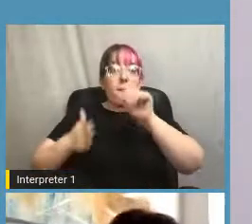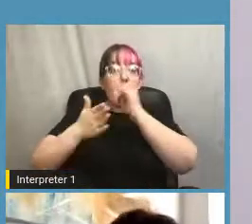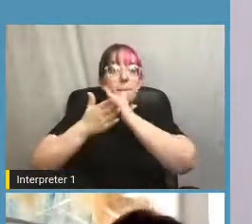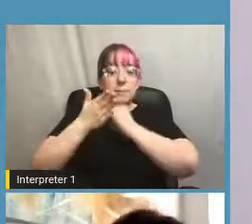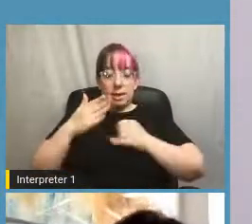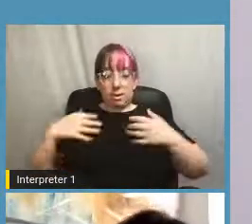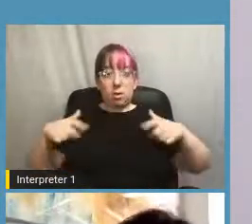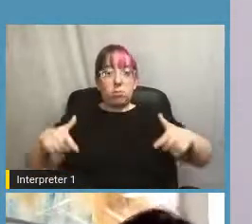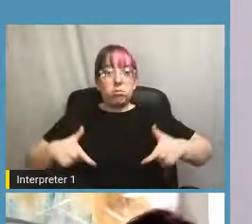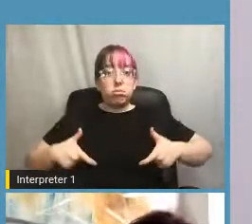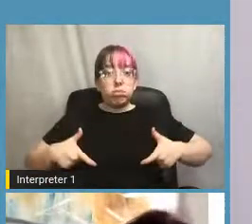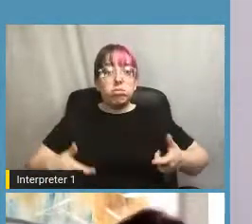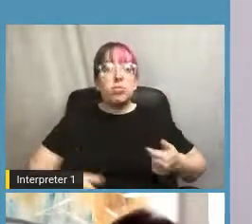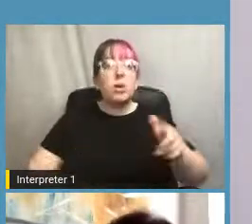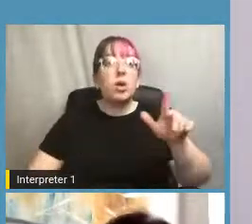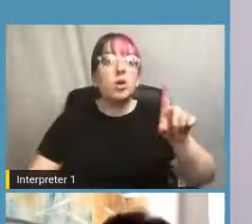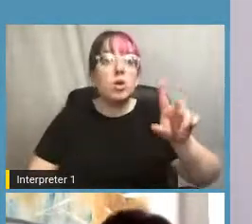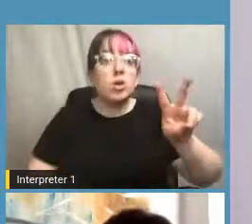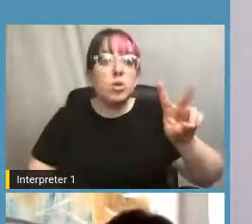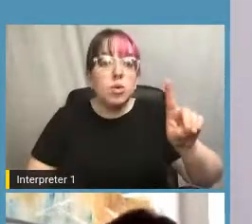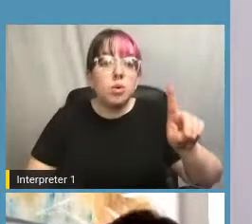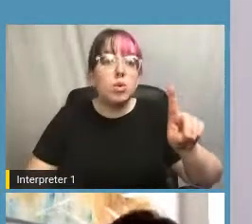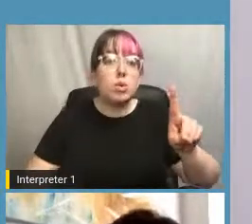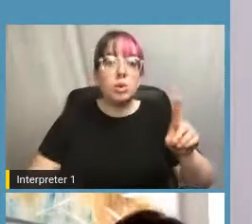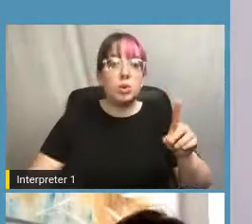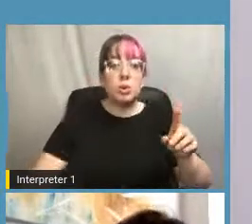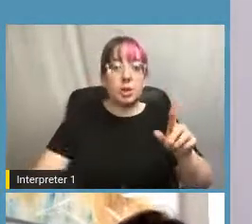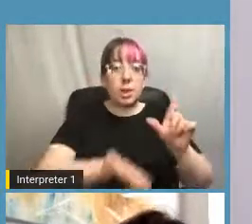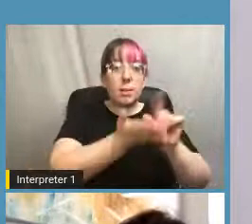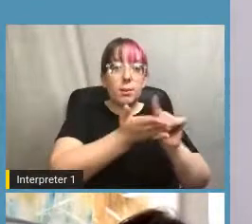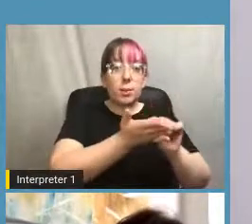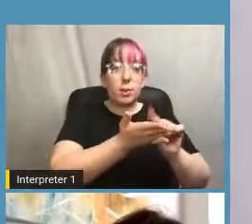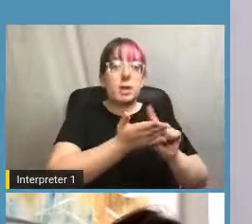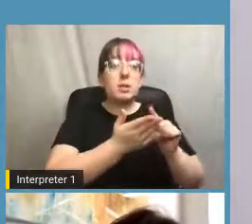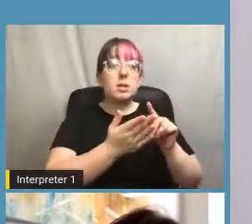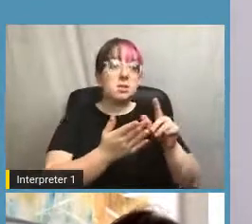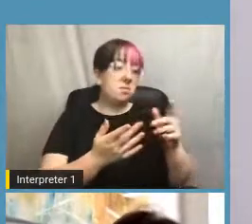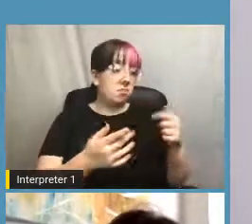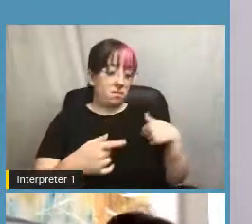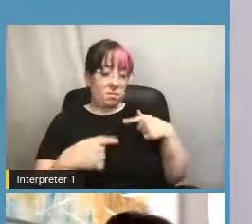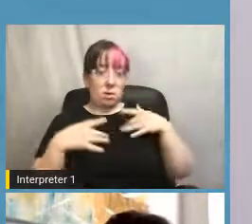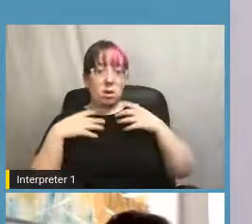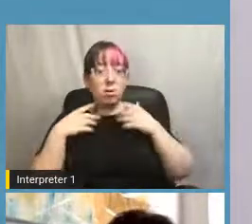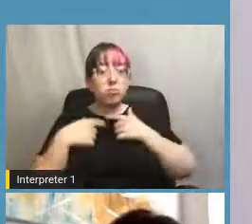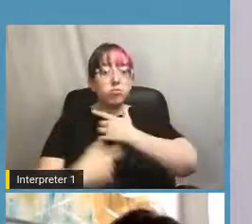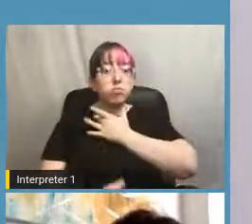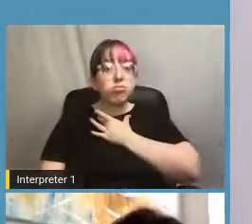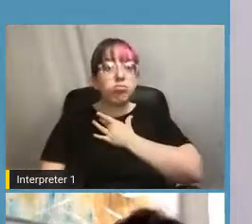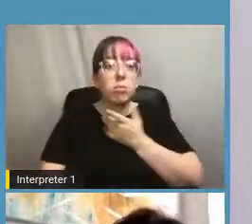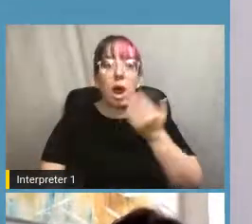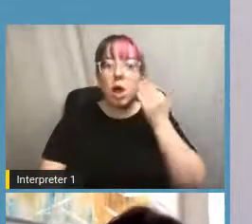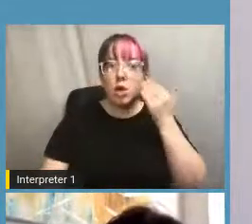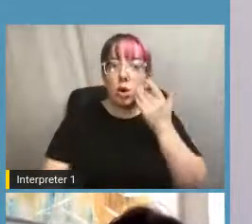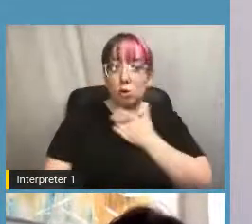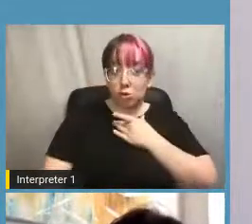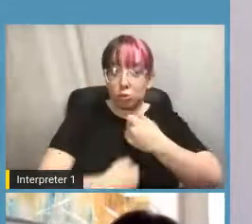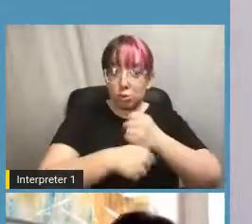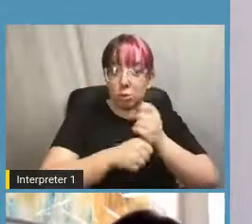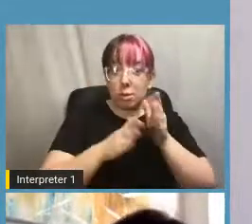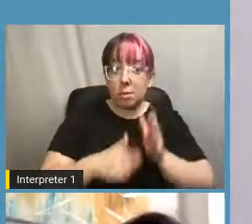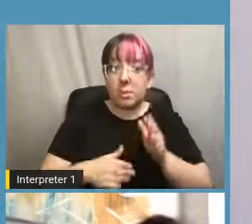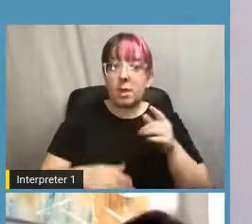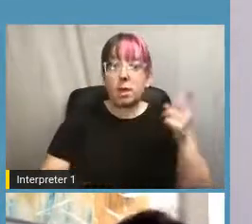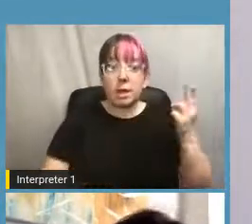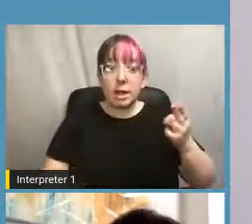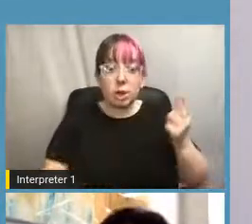or you can get a 3D printed version of this jewelry. I actually know of jewelry makers that will make historical recreations of your products. So